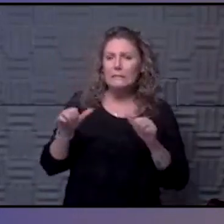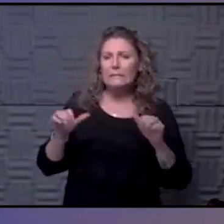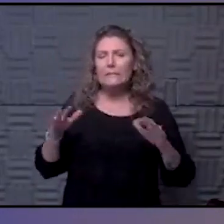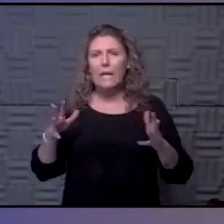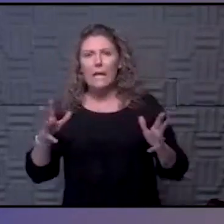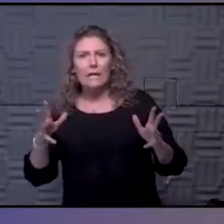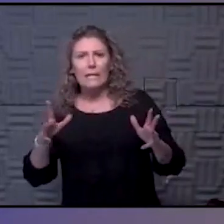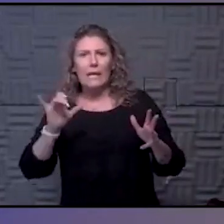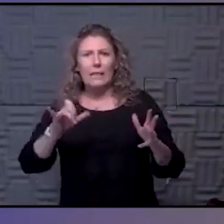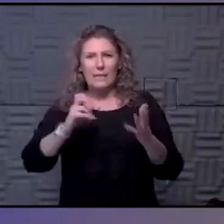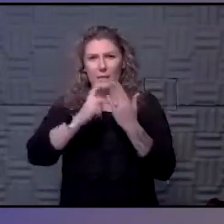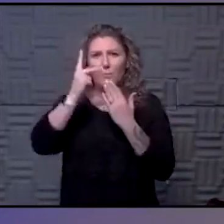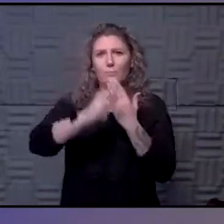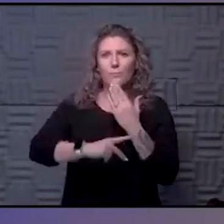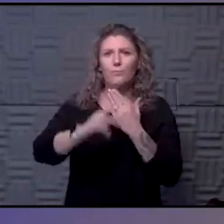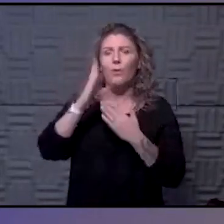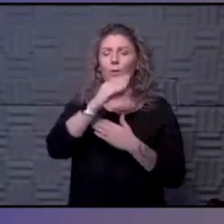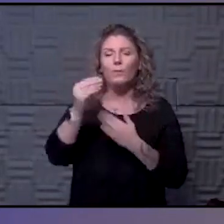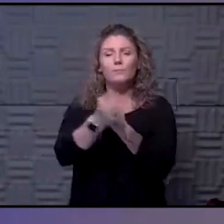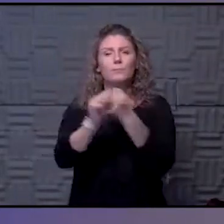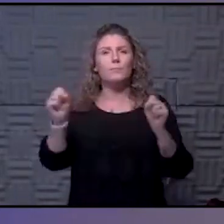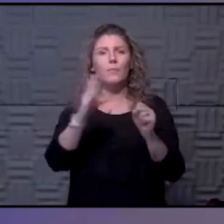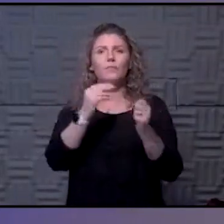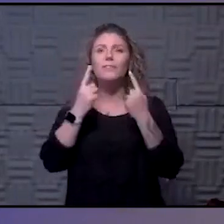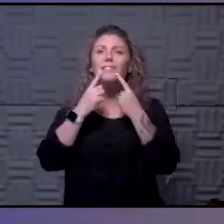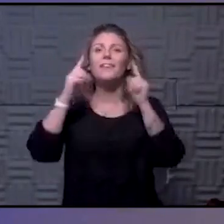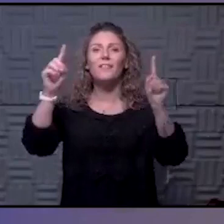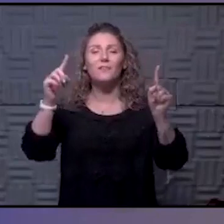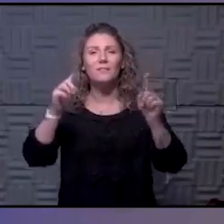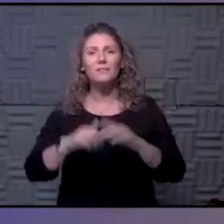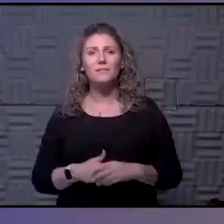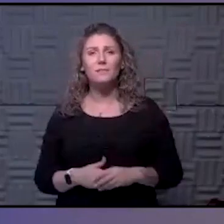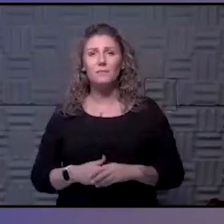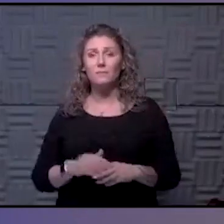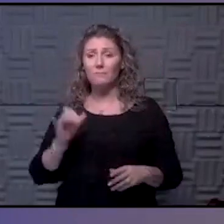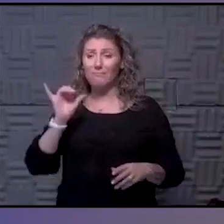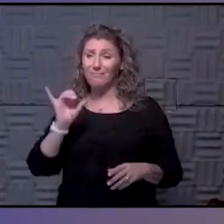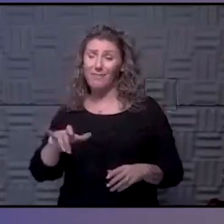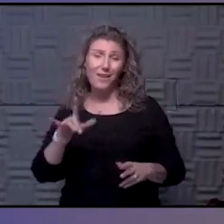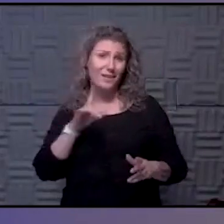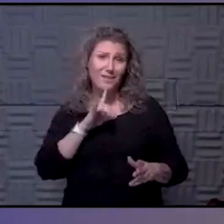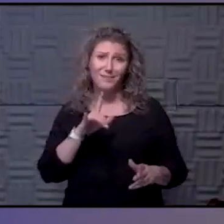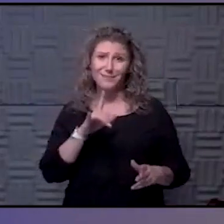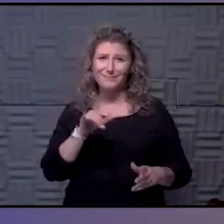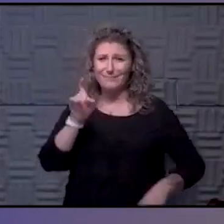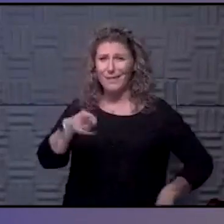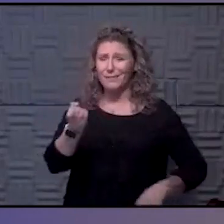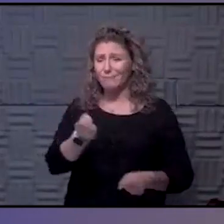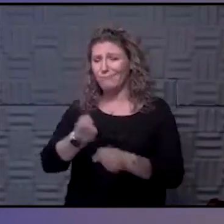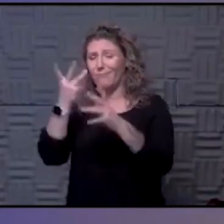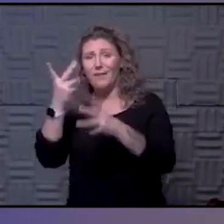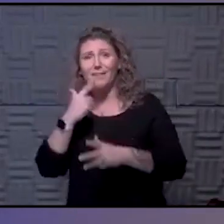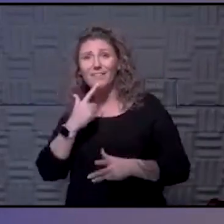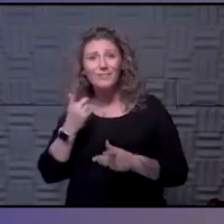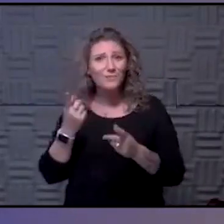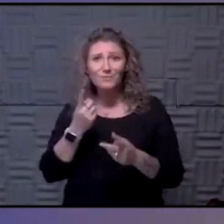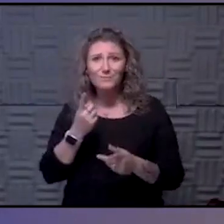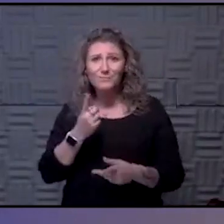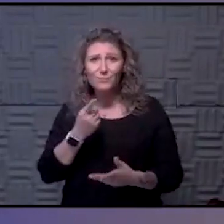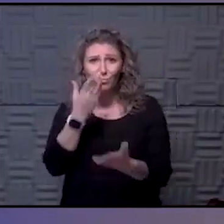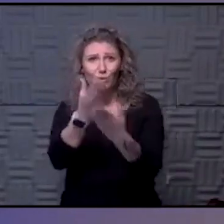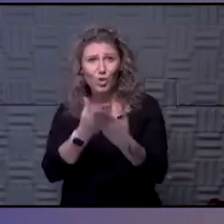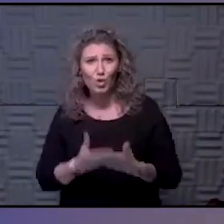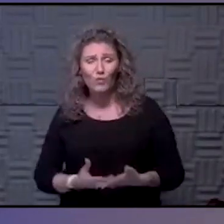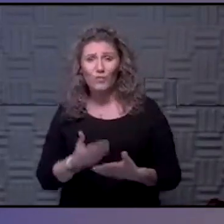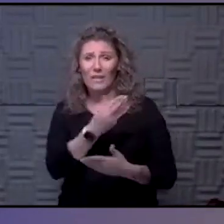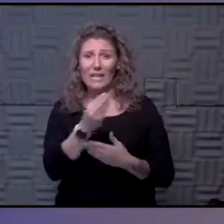that question of safety and efficacy. That argument should be diminished, and that point of contention for